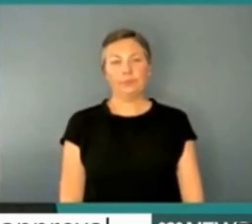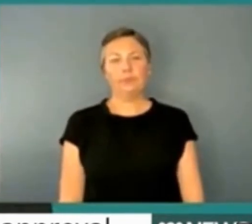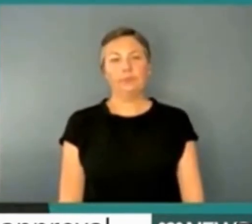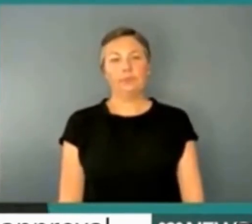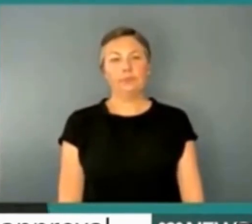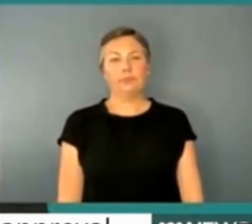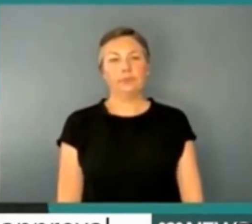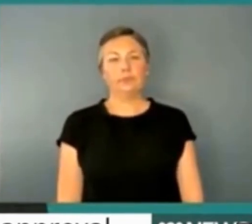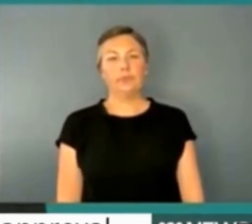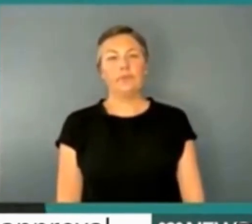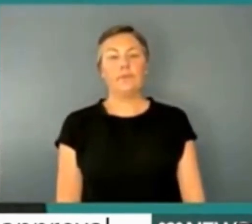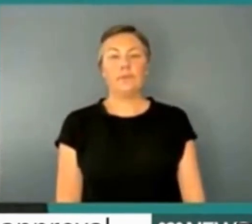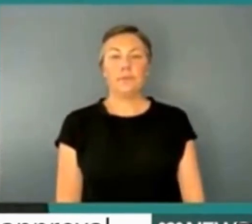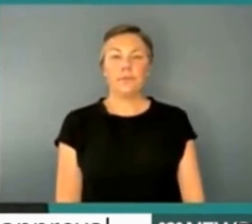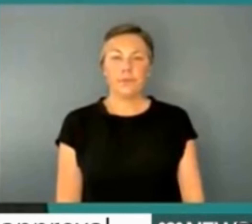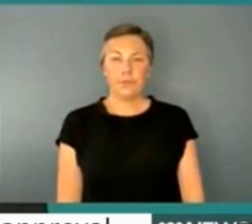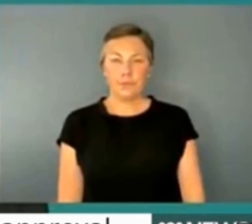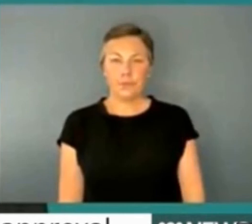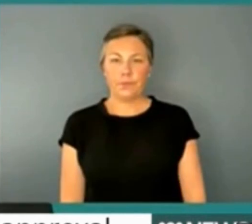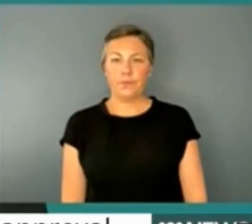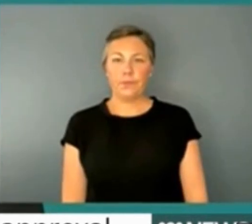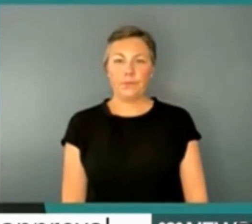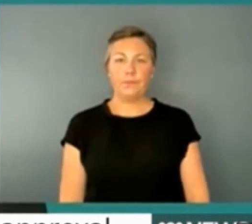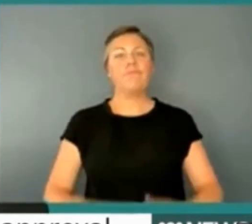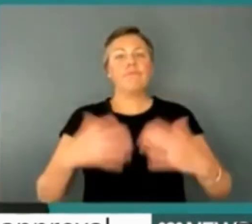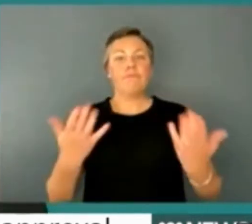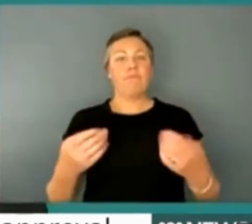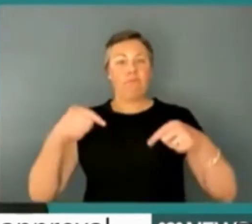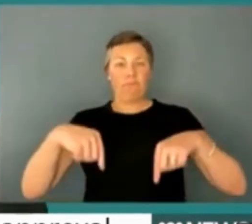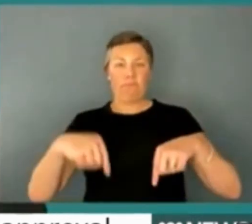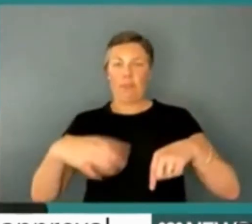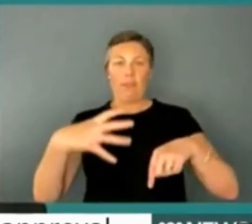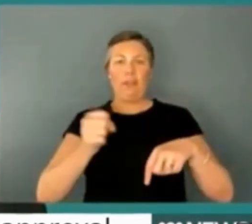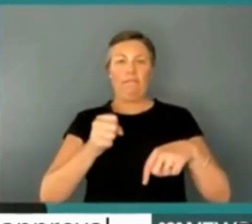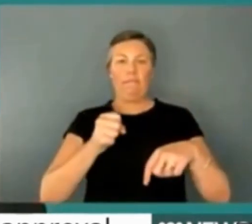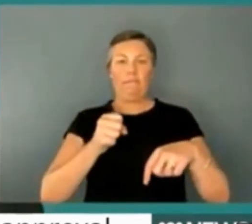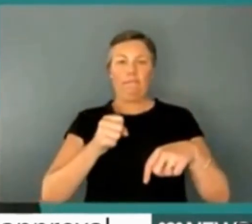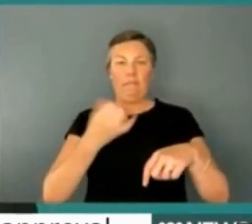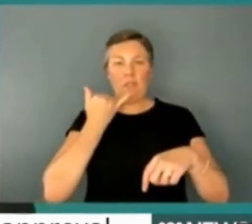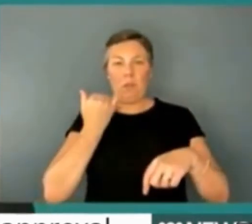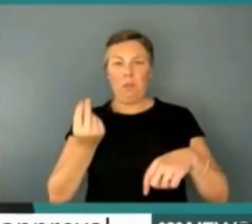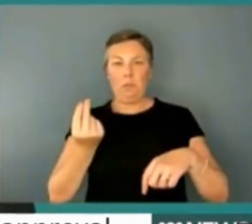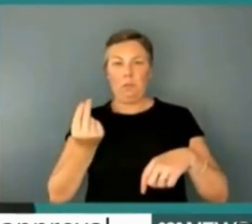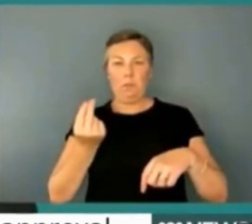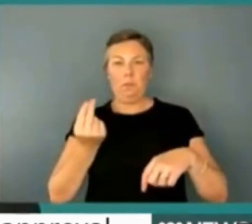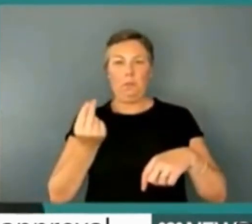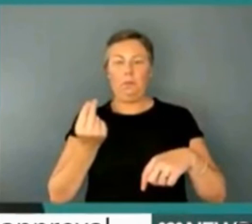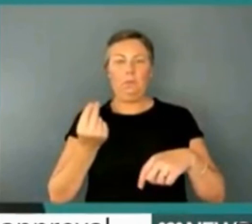virus. So. We have an excellent genomics or genetic. Has left the group